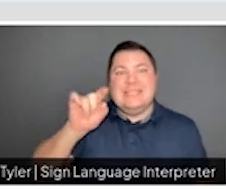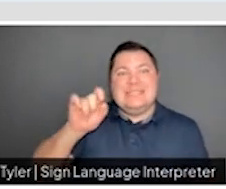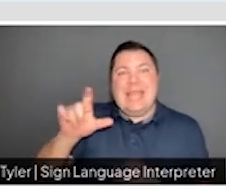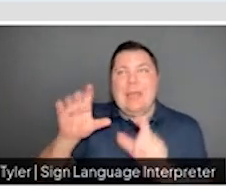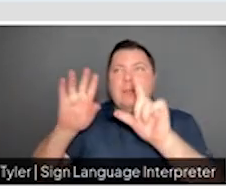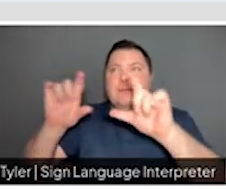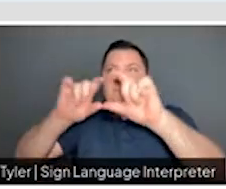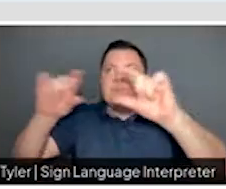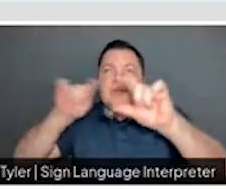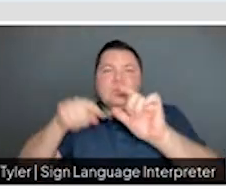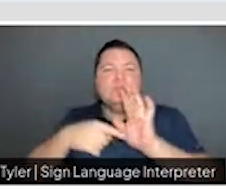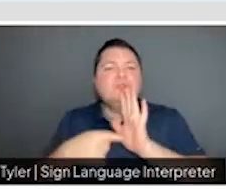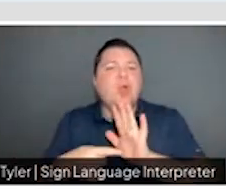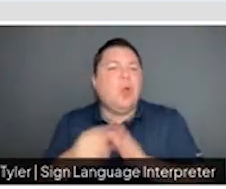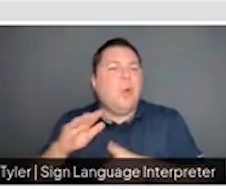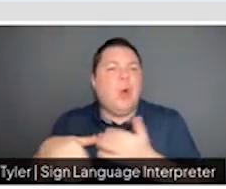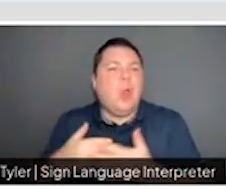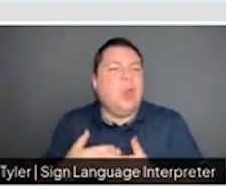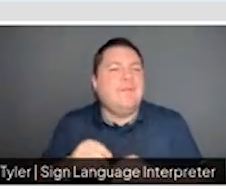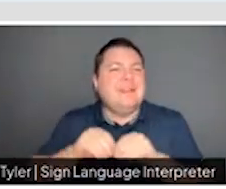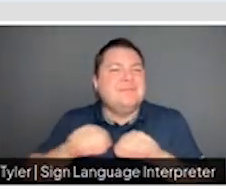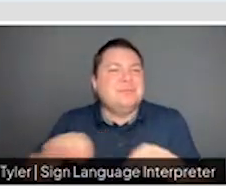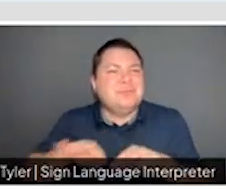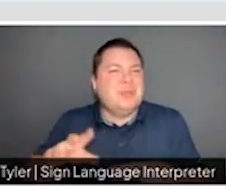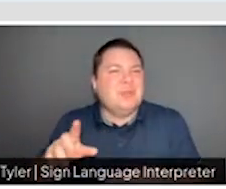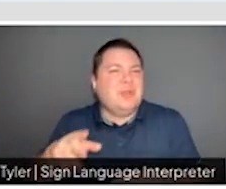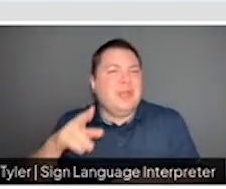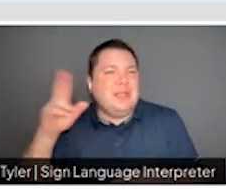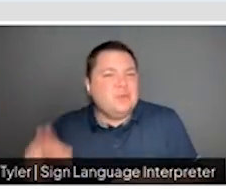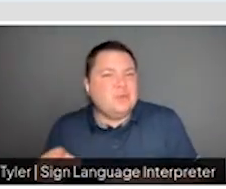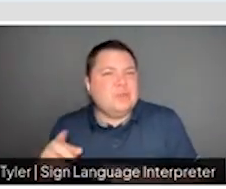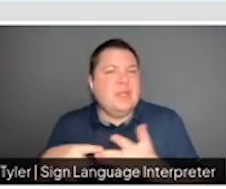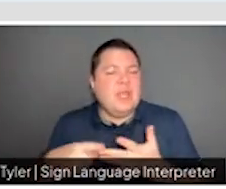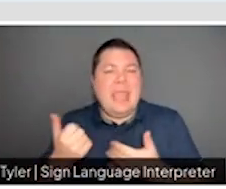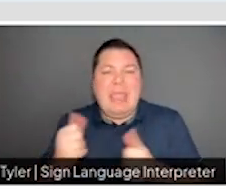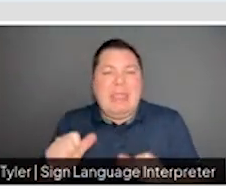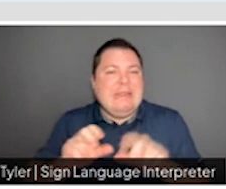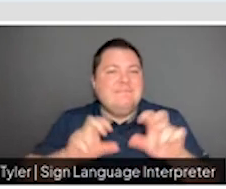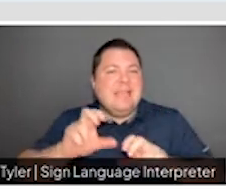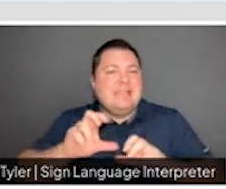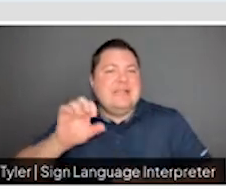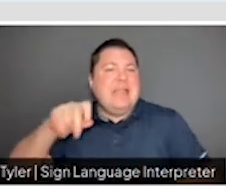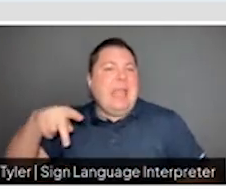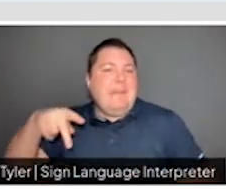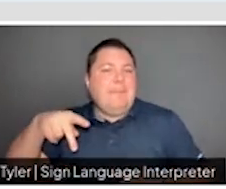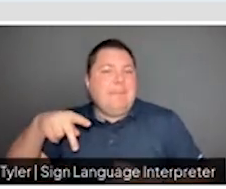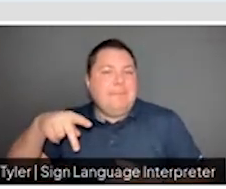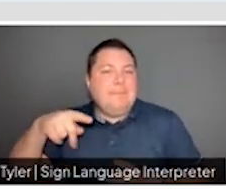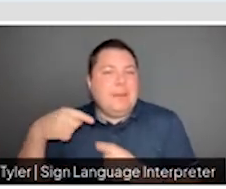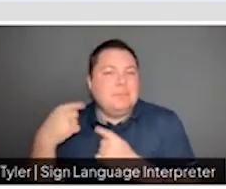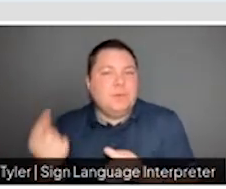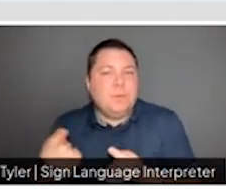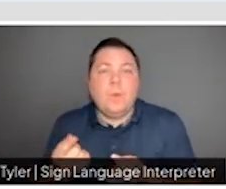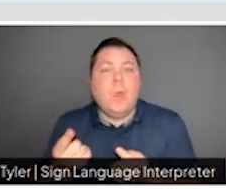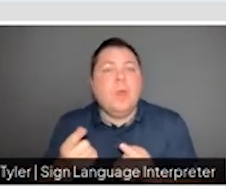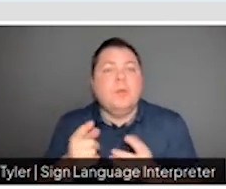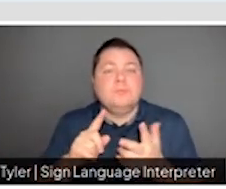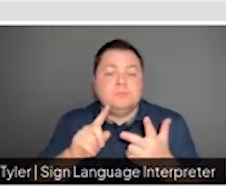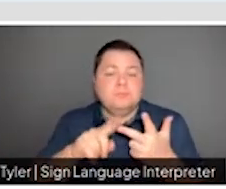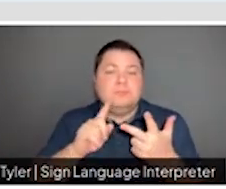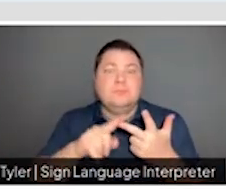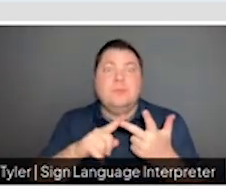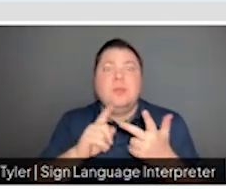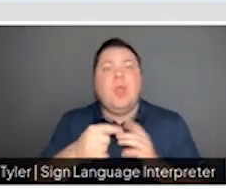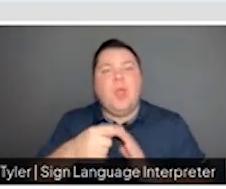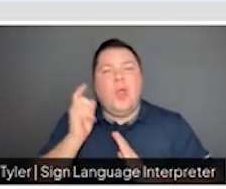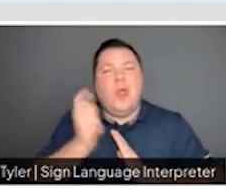displays all the historical distributions and any related invested capital to date. We also wanted it to be automated. So with just a few clicks, as